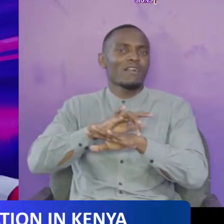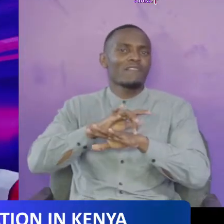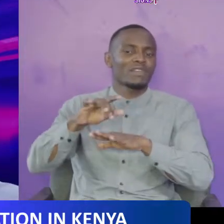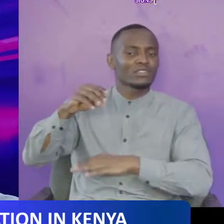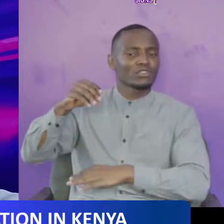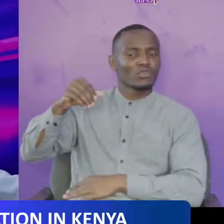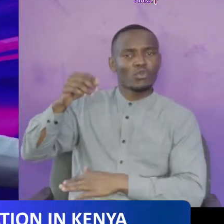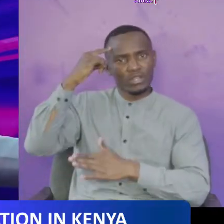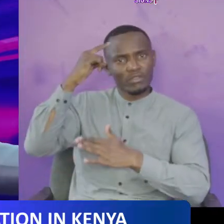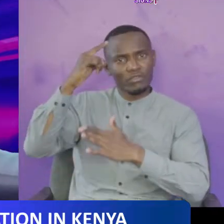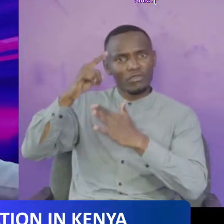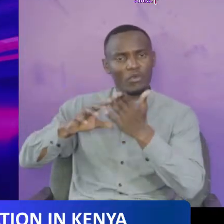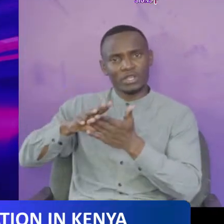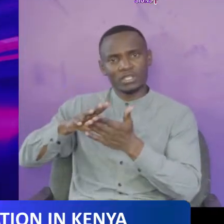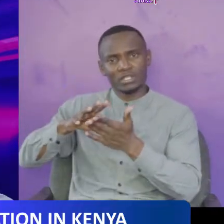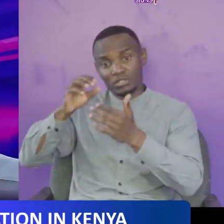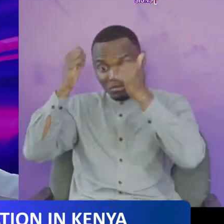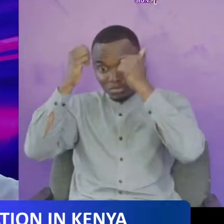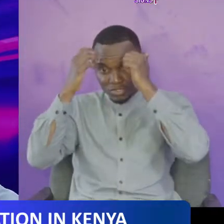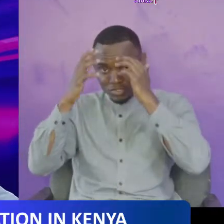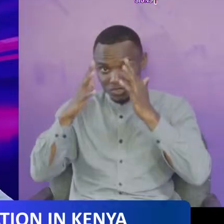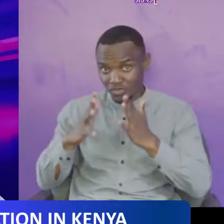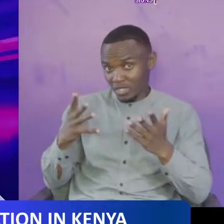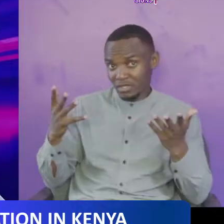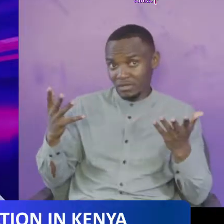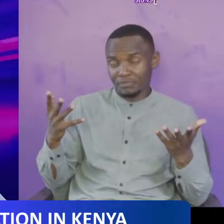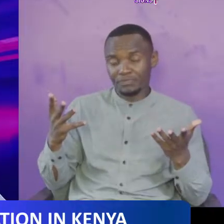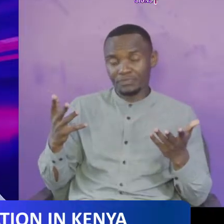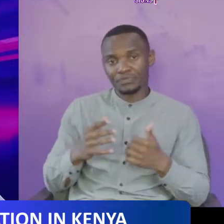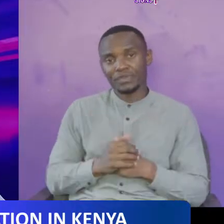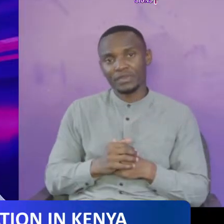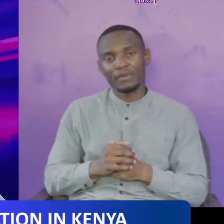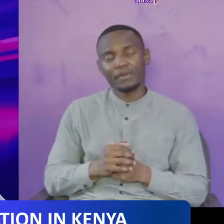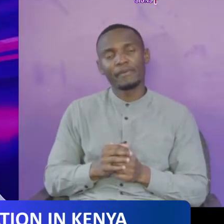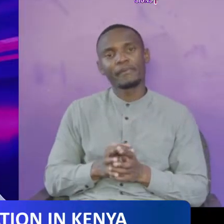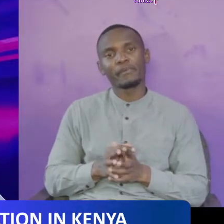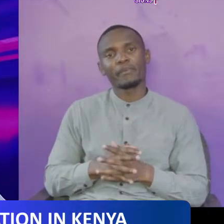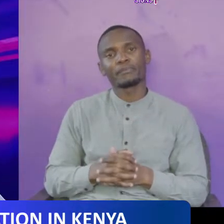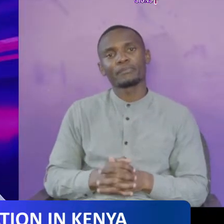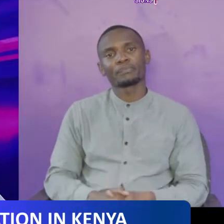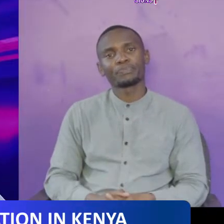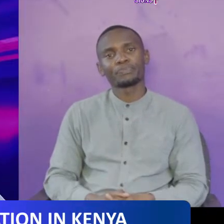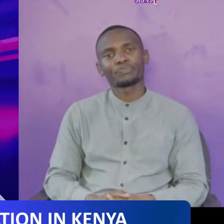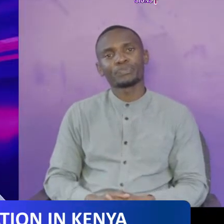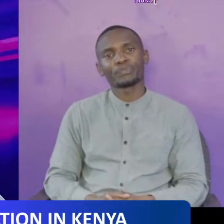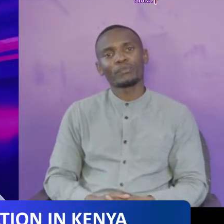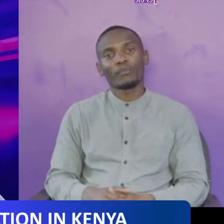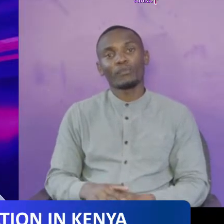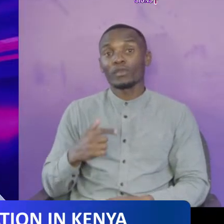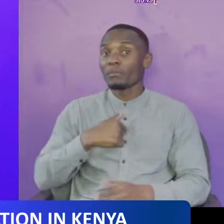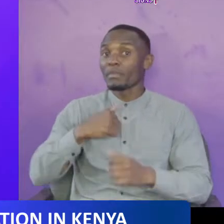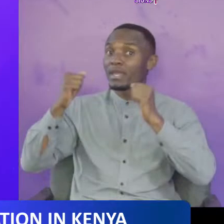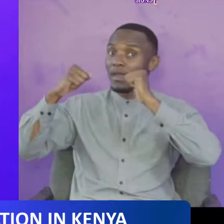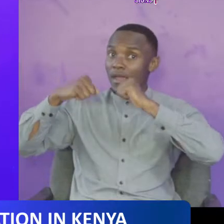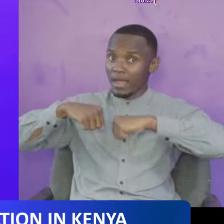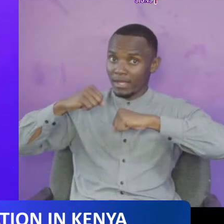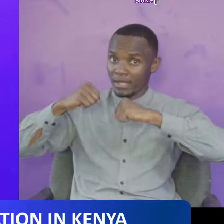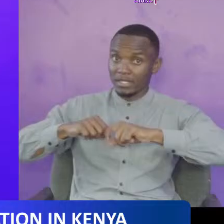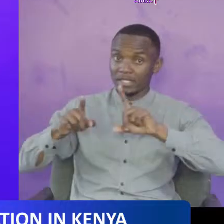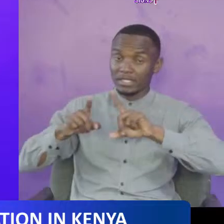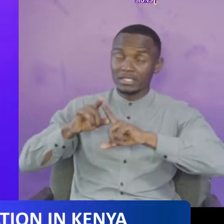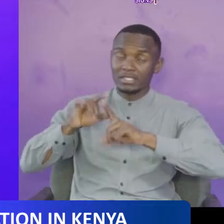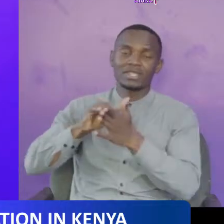of learners that are being delivered at the end of the conveyor belt? I totally agree with you, and that is a strategy.